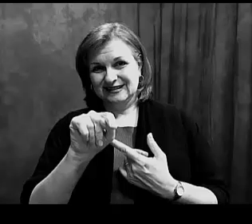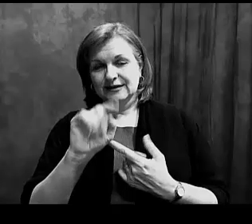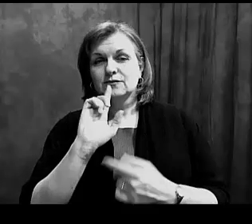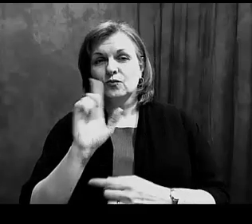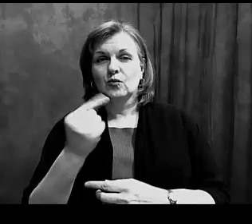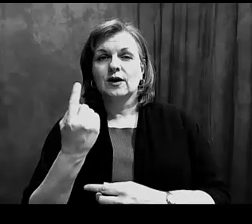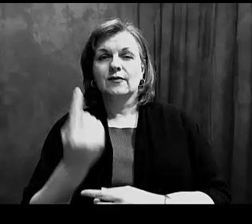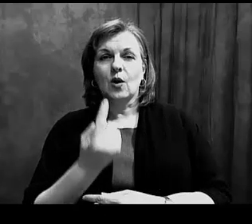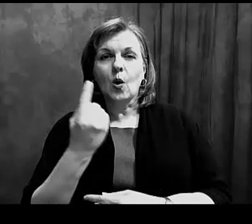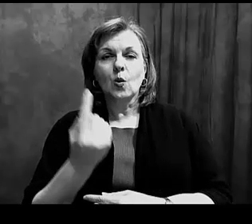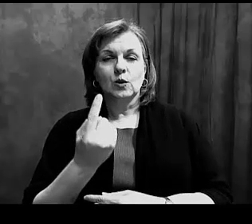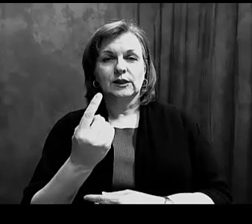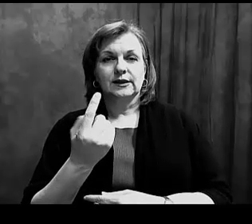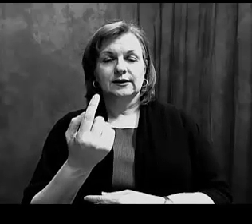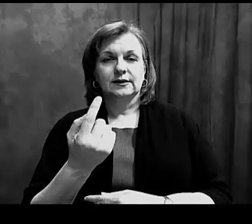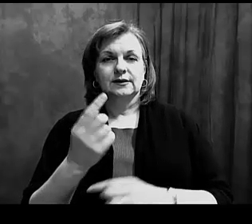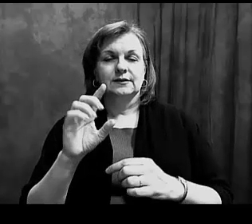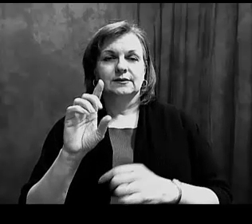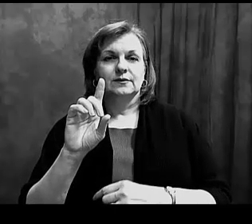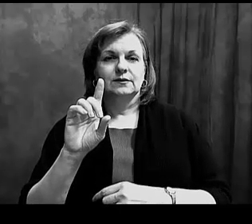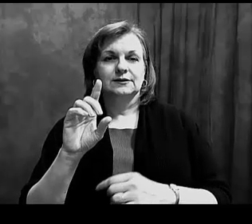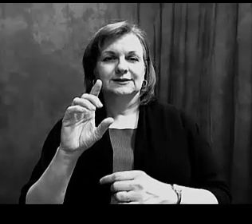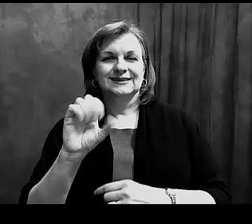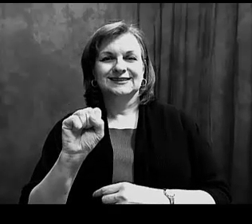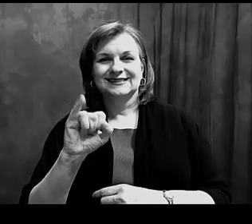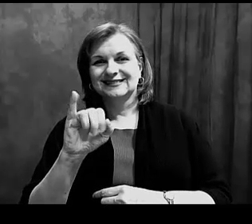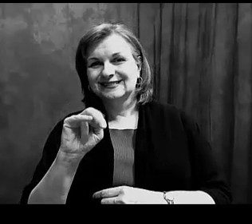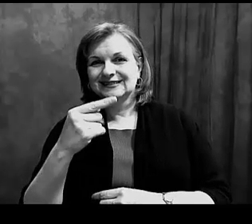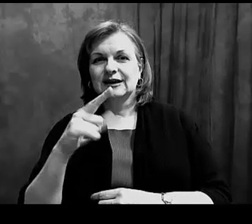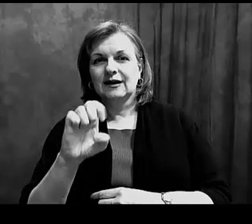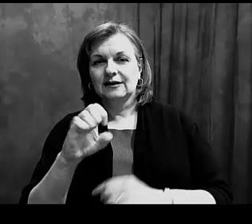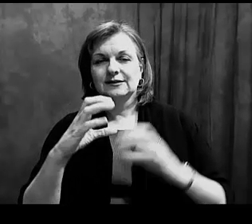only single-celled eukaryotes.